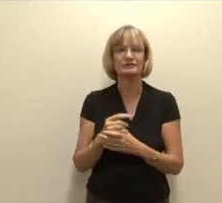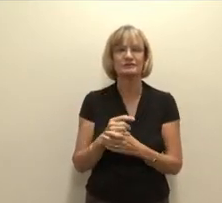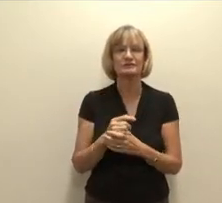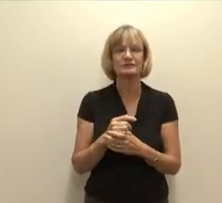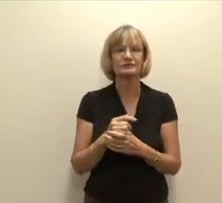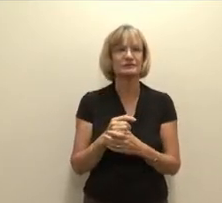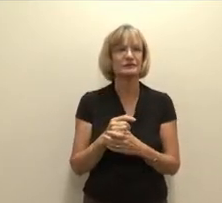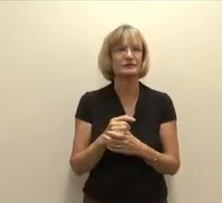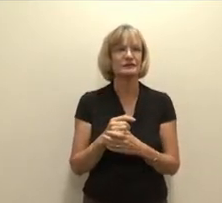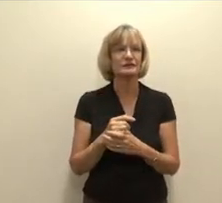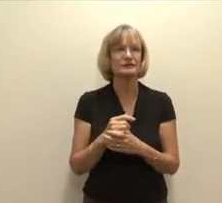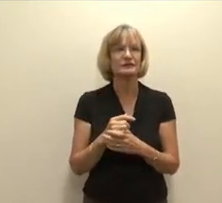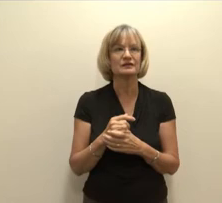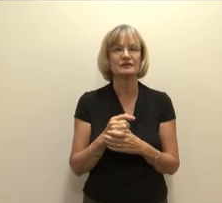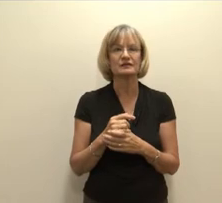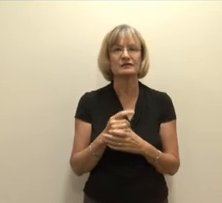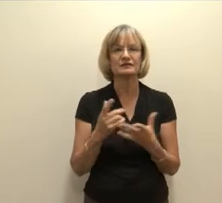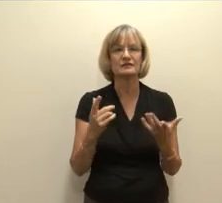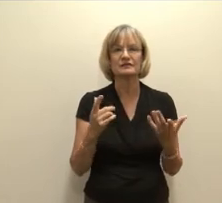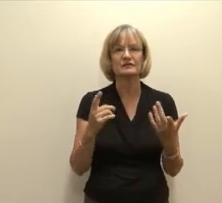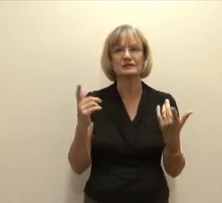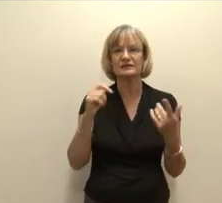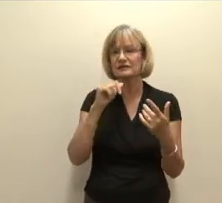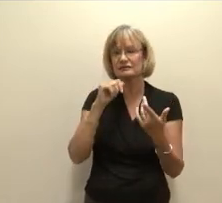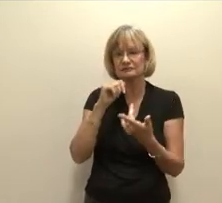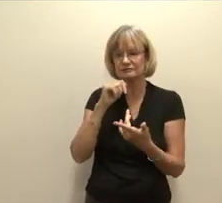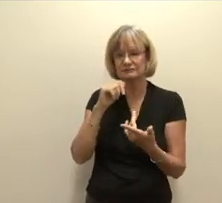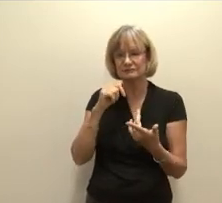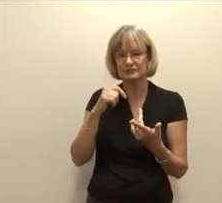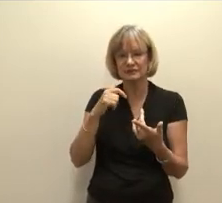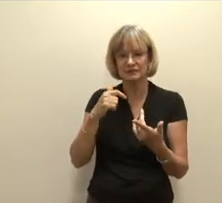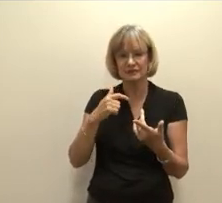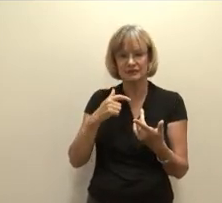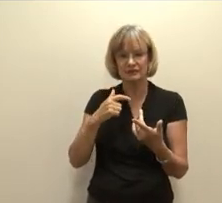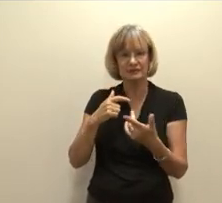a recusal.